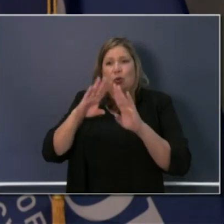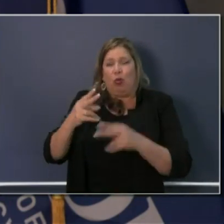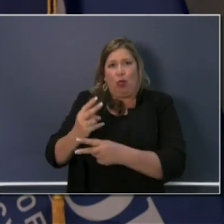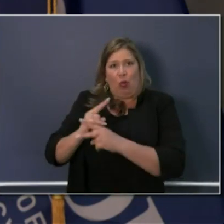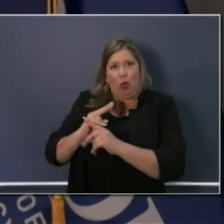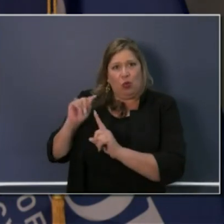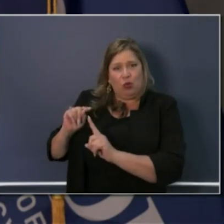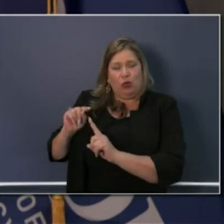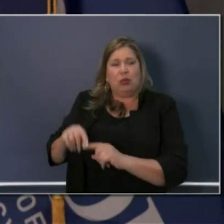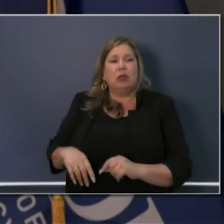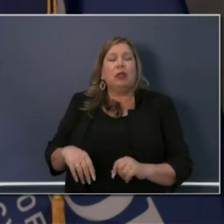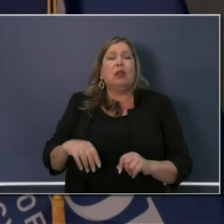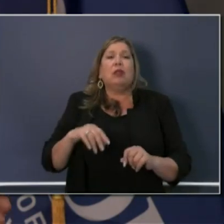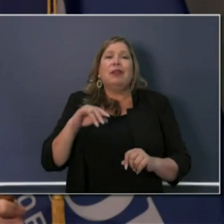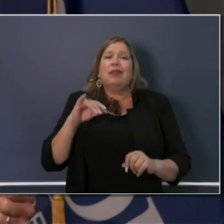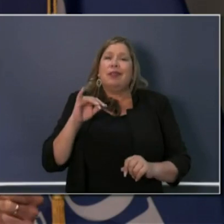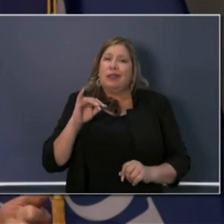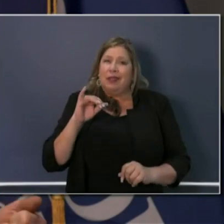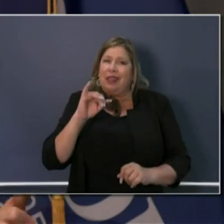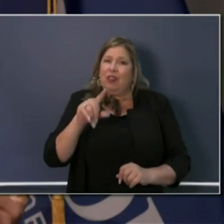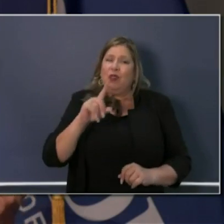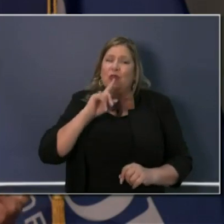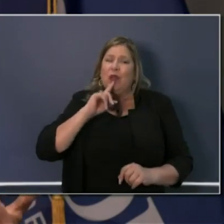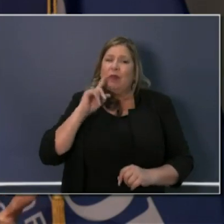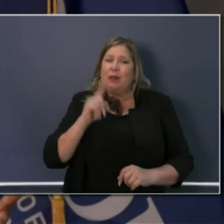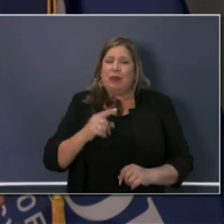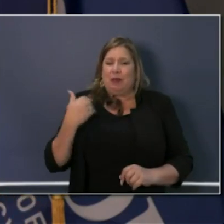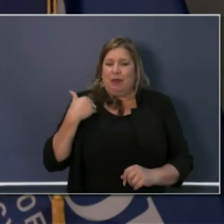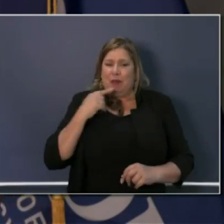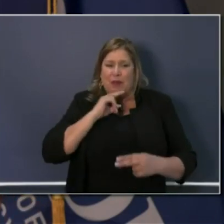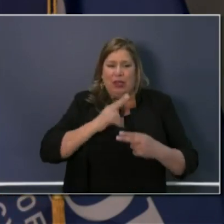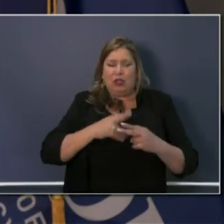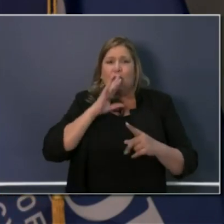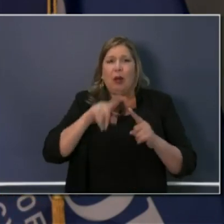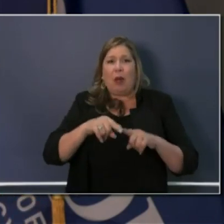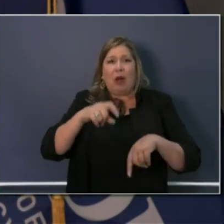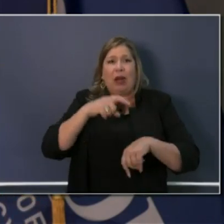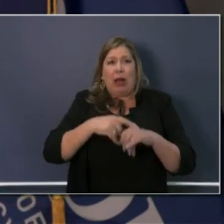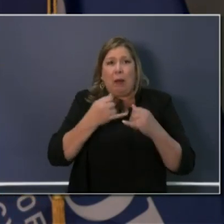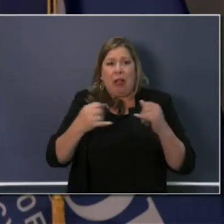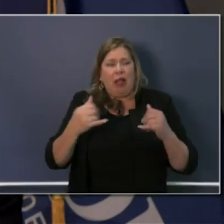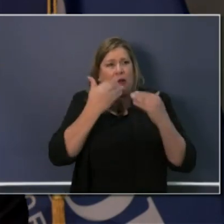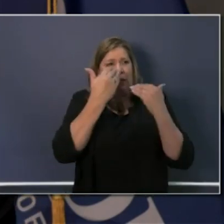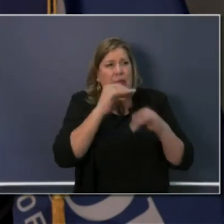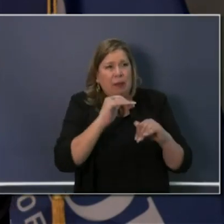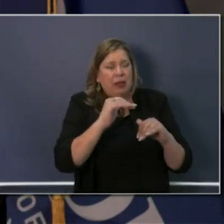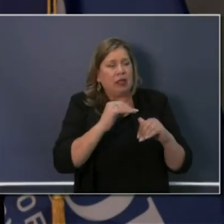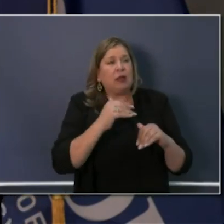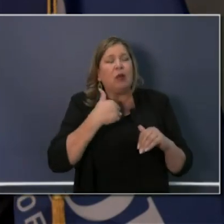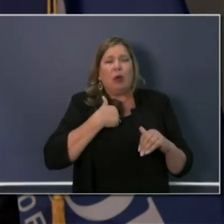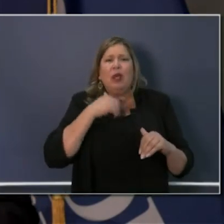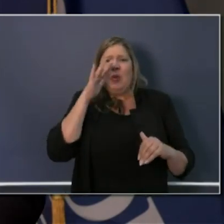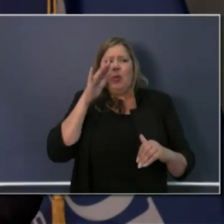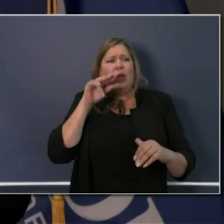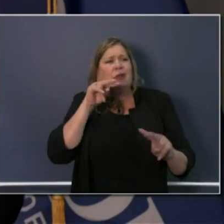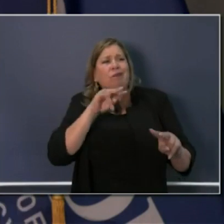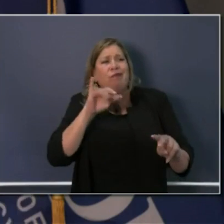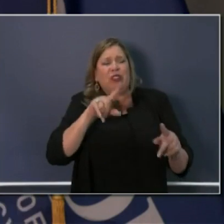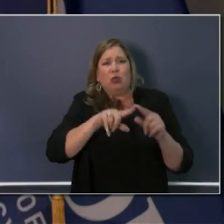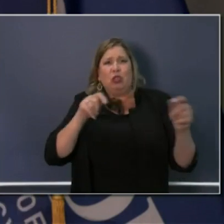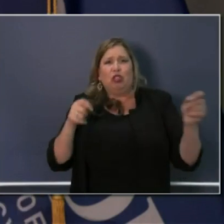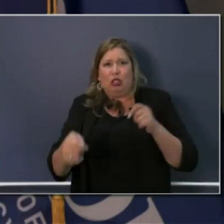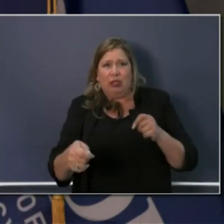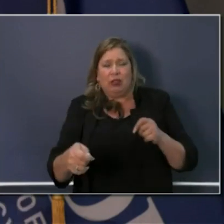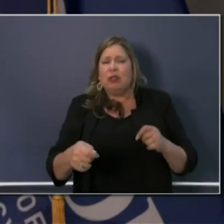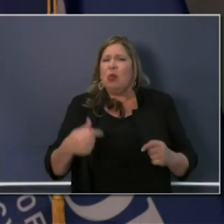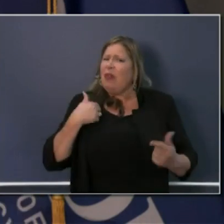about timelines in previous executive orders that we will look to adjust in real time. Let me give you an example of one we already have